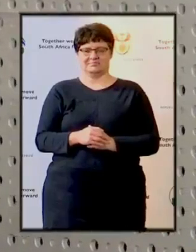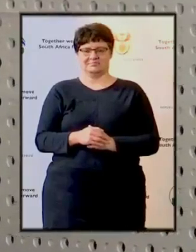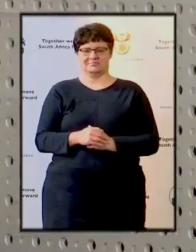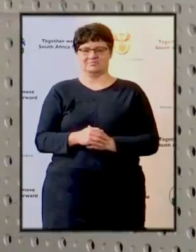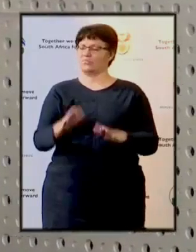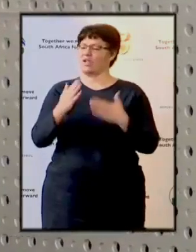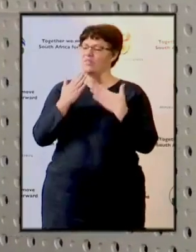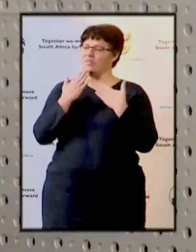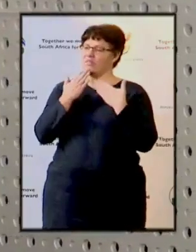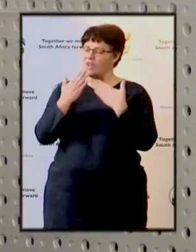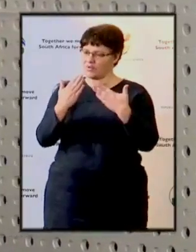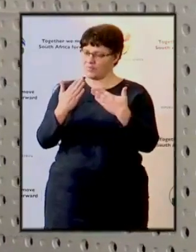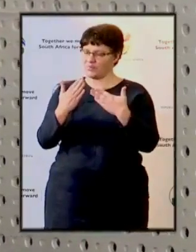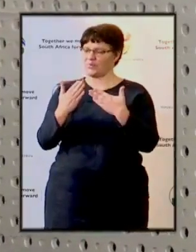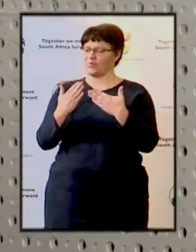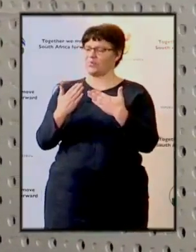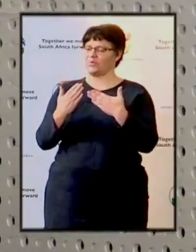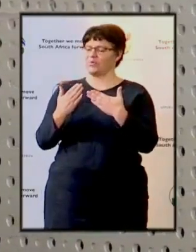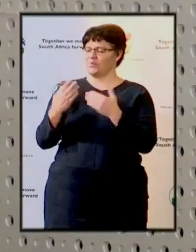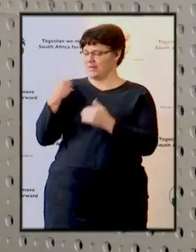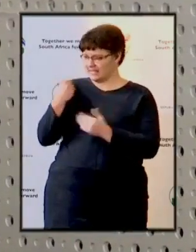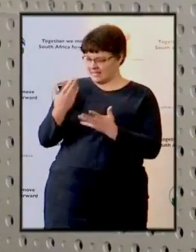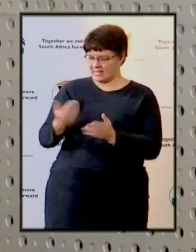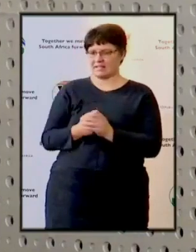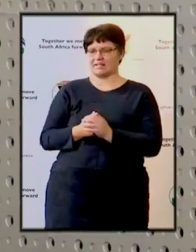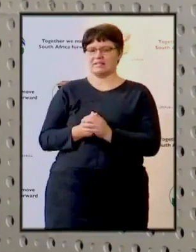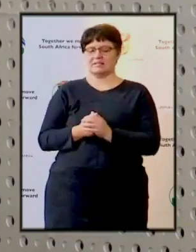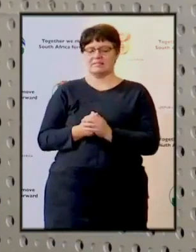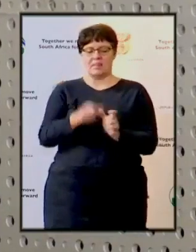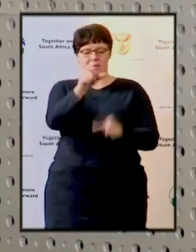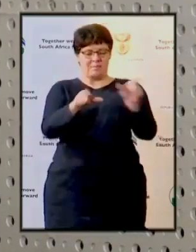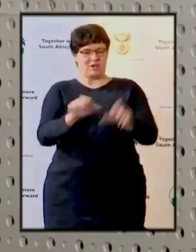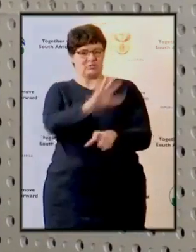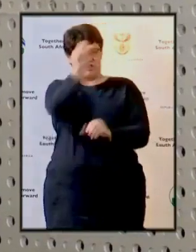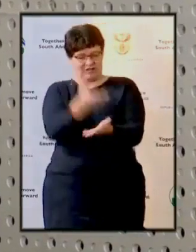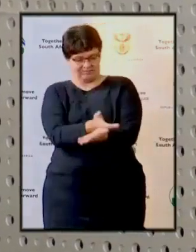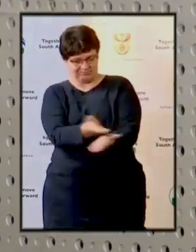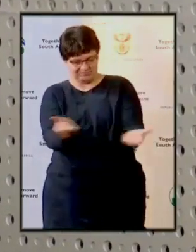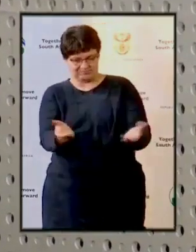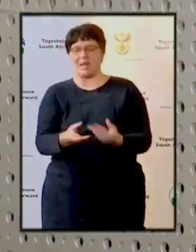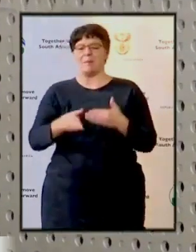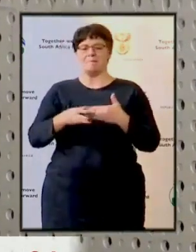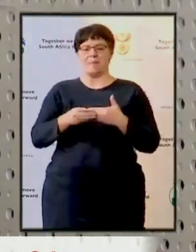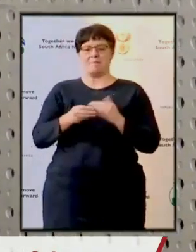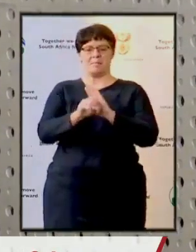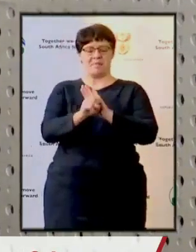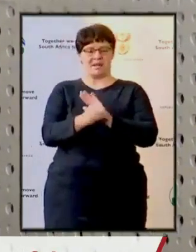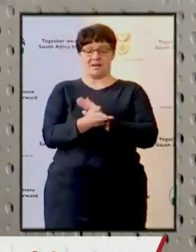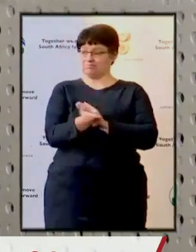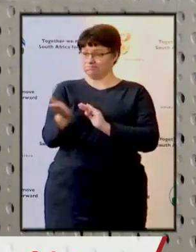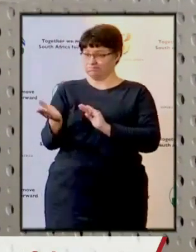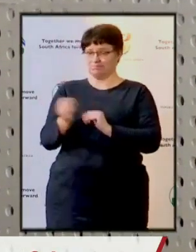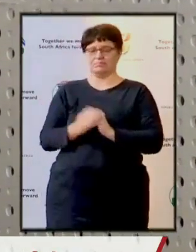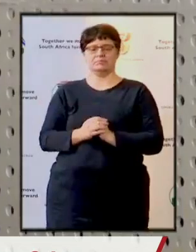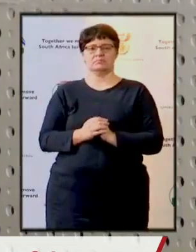Thank you very much, colleague. Good evening, fellow South Africans and members of the media. Last week, the